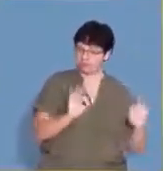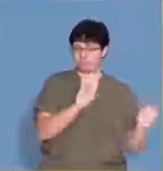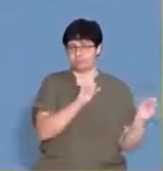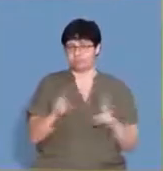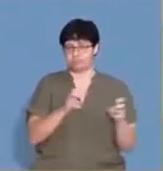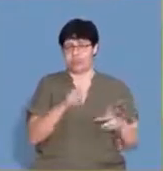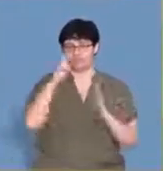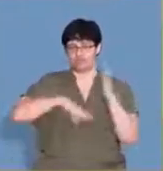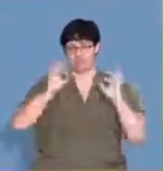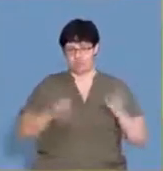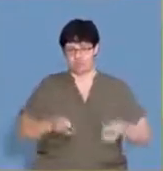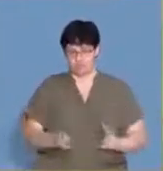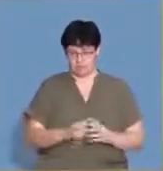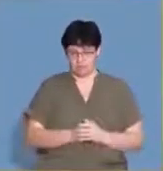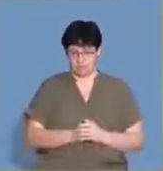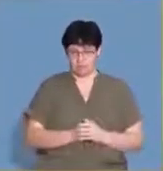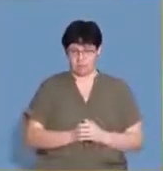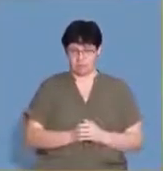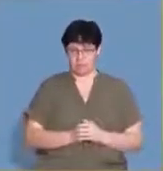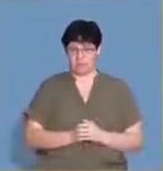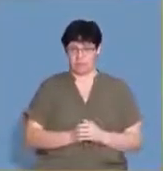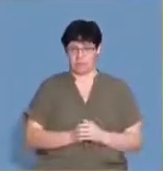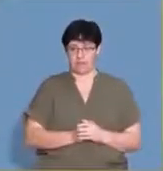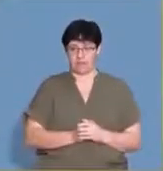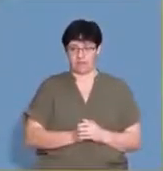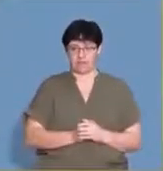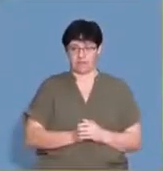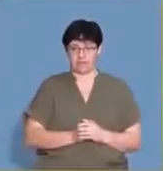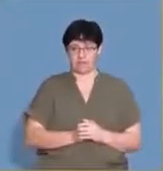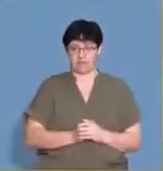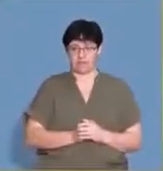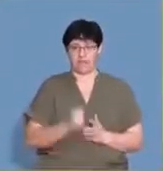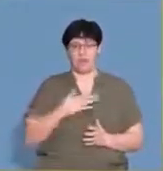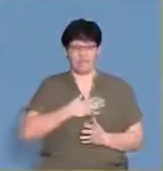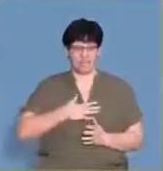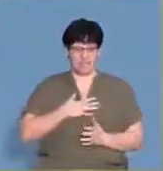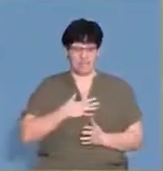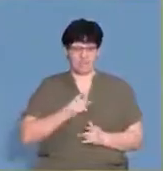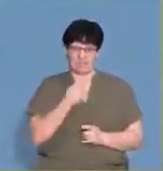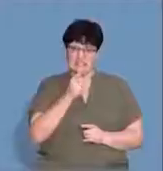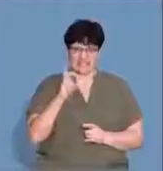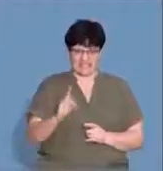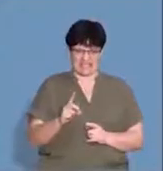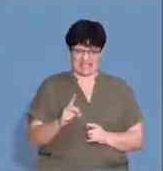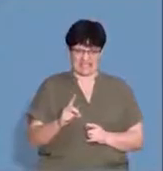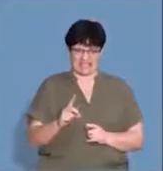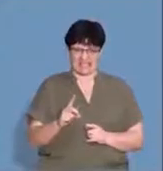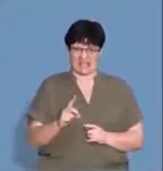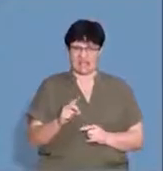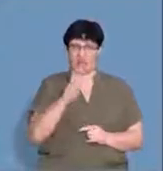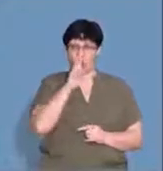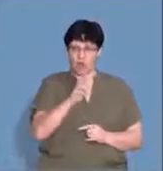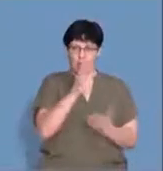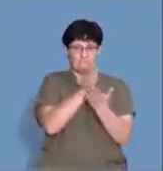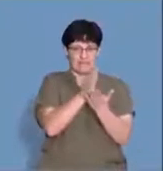just reading it correctly. So I have a feeling that those that said D actually looked for